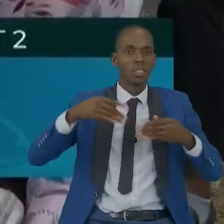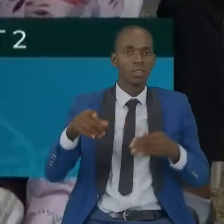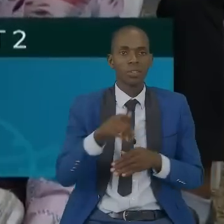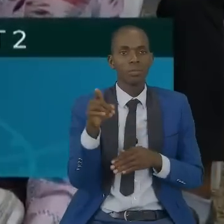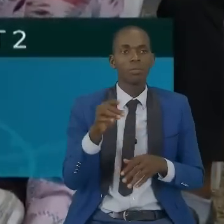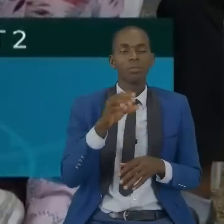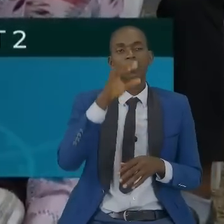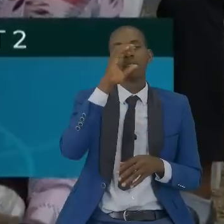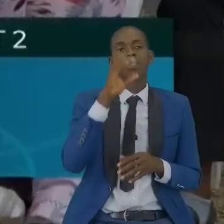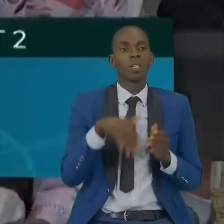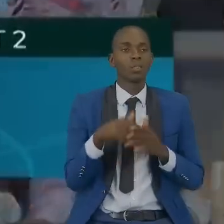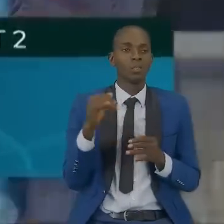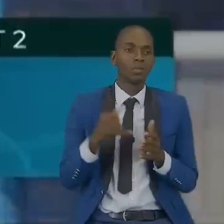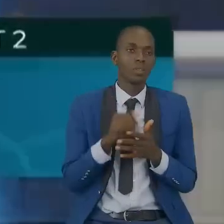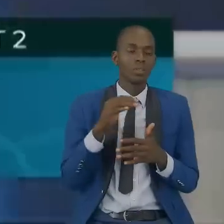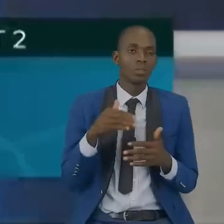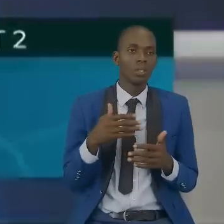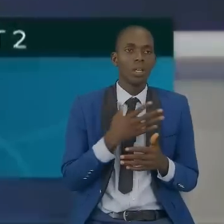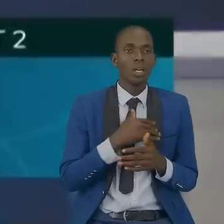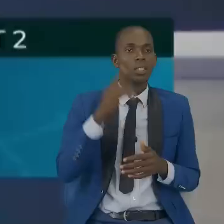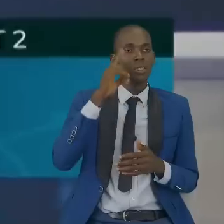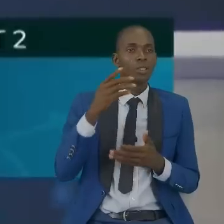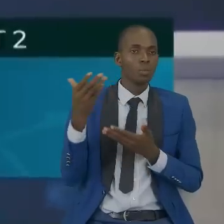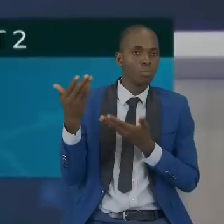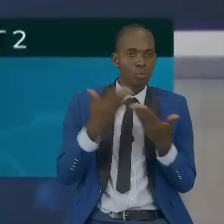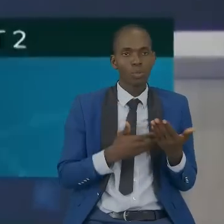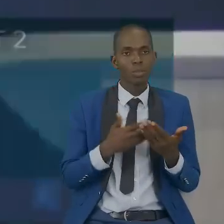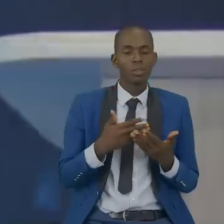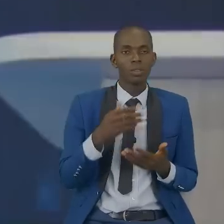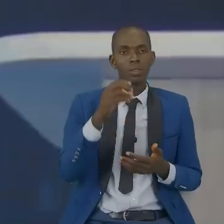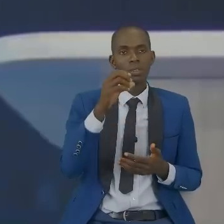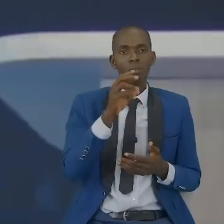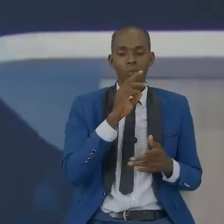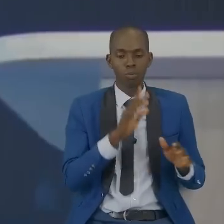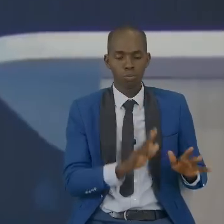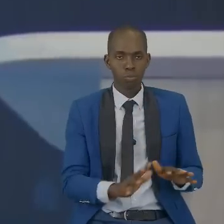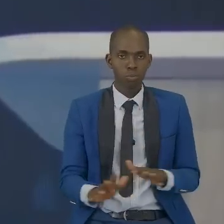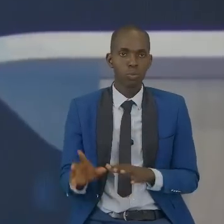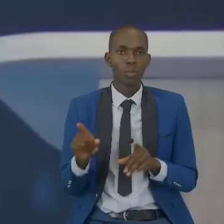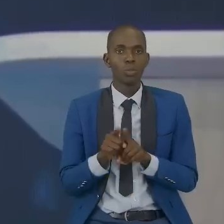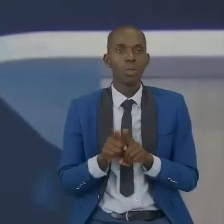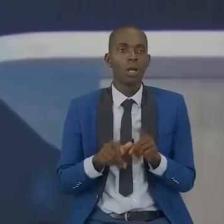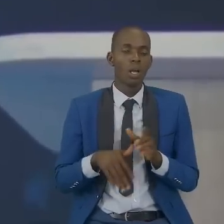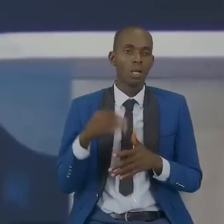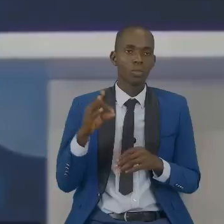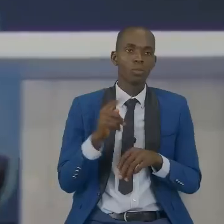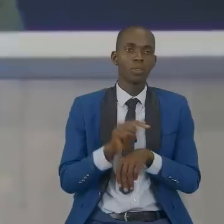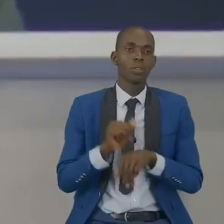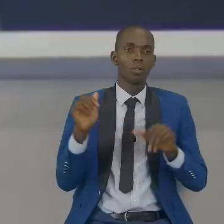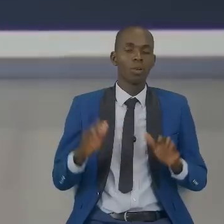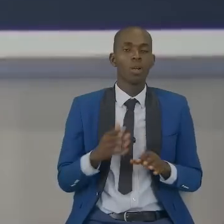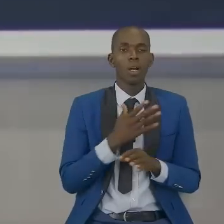it says, he brought streams also out of the rock, and he